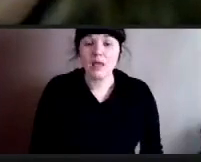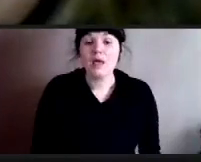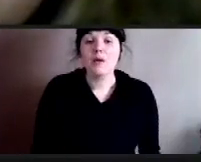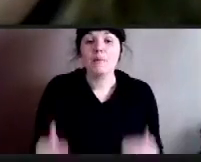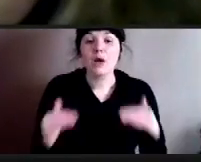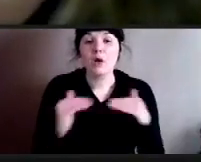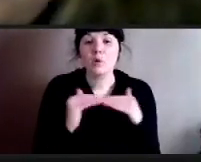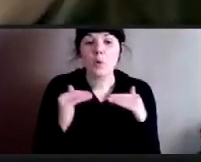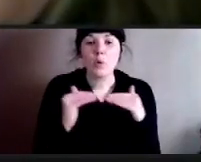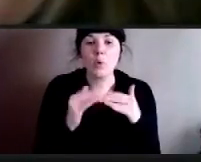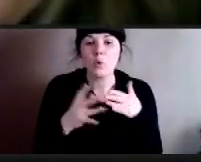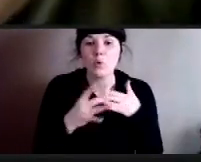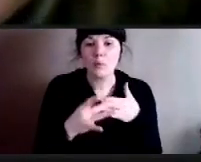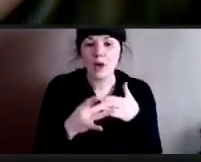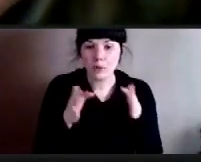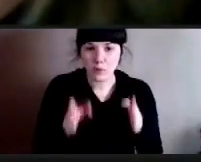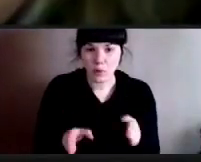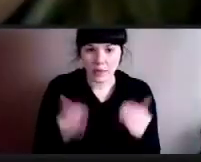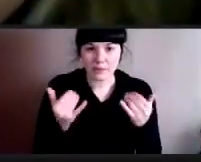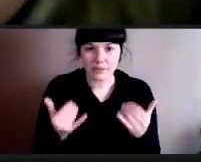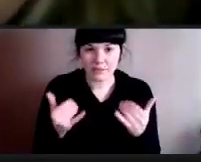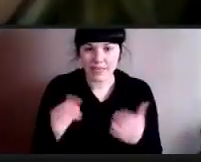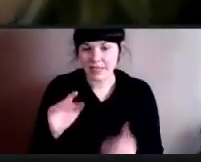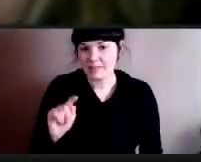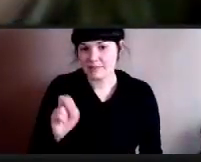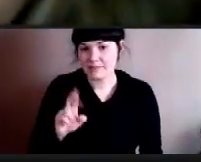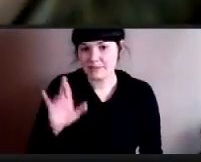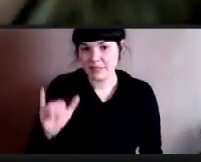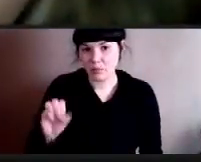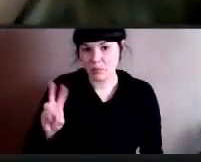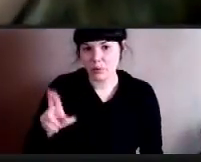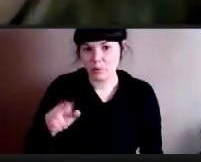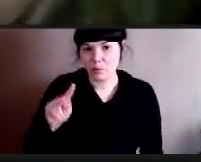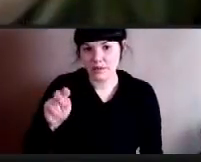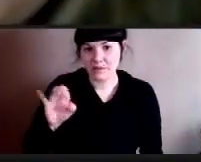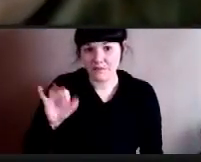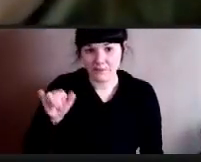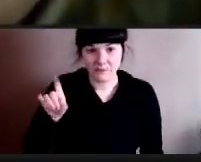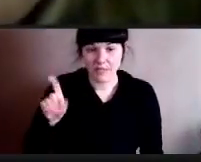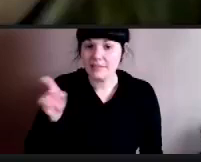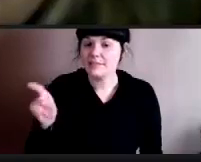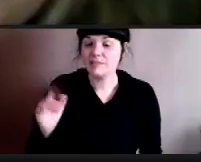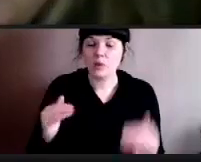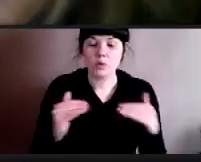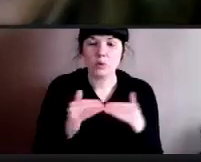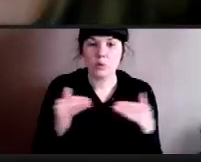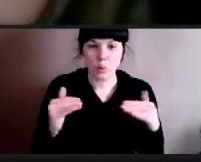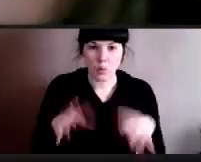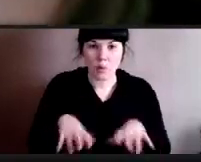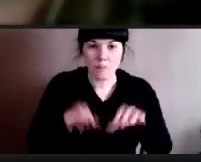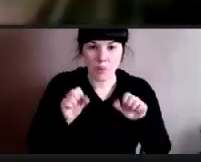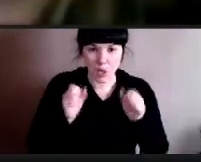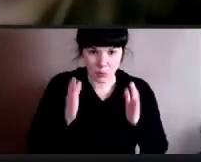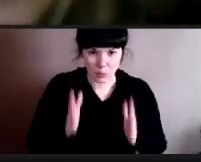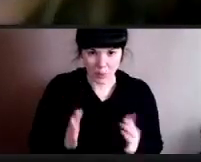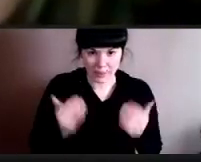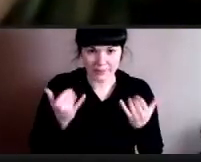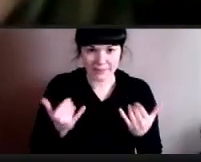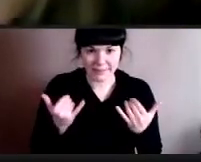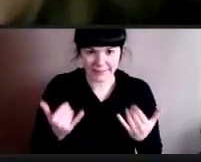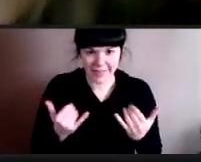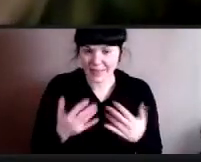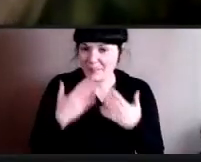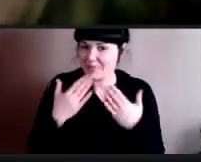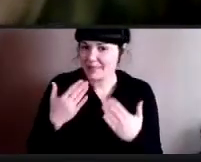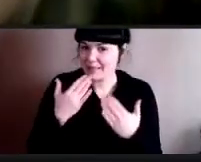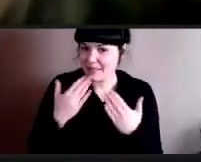who is normally our timekeeper, but he's here today as our co-moderator, and I'm so excited to be doing this with him today. So Terry Whitfield,